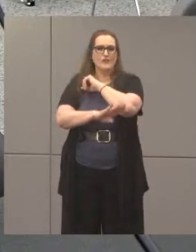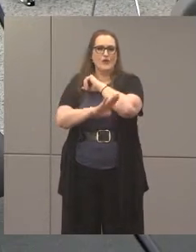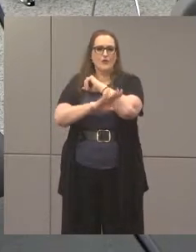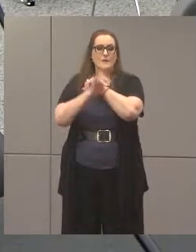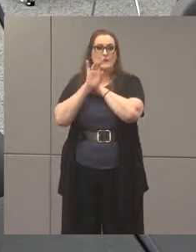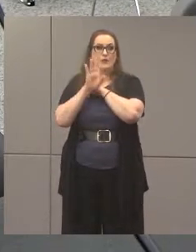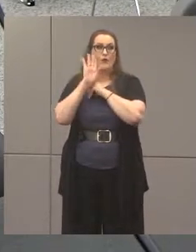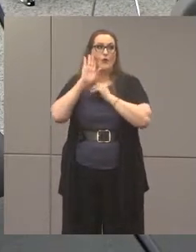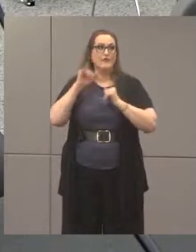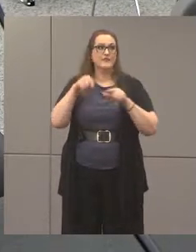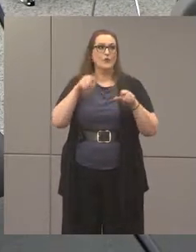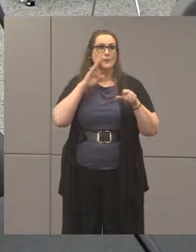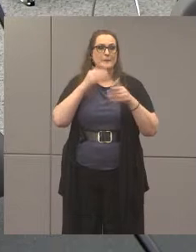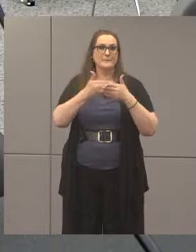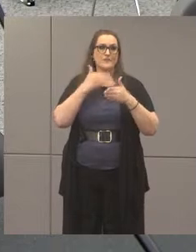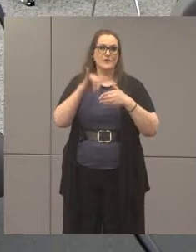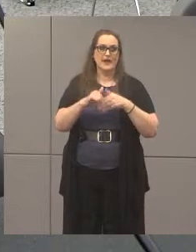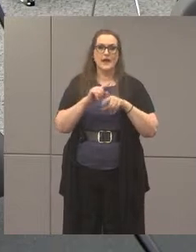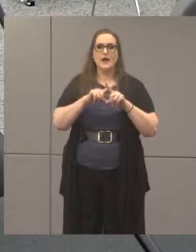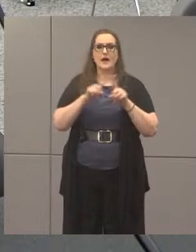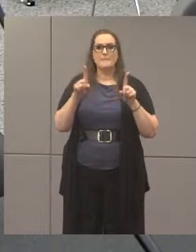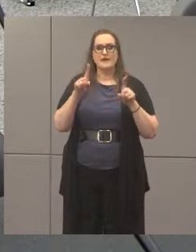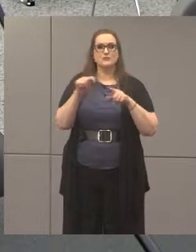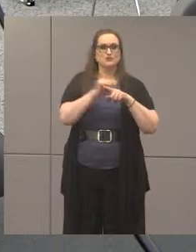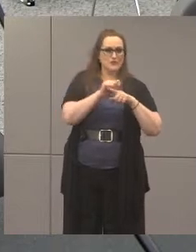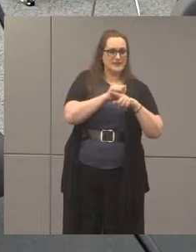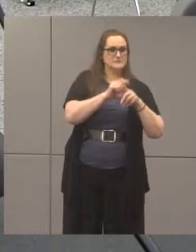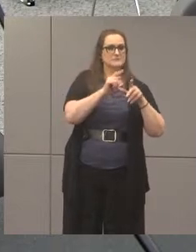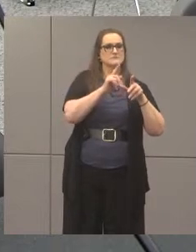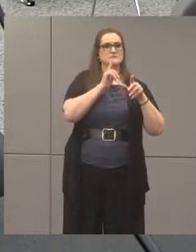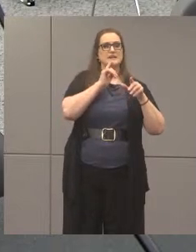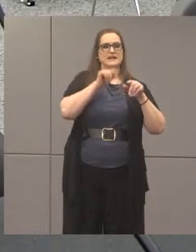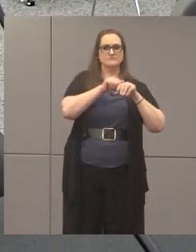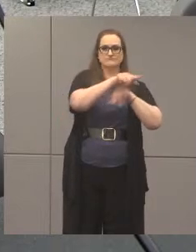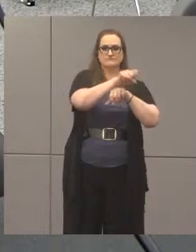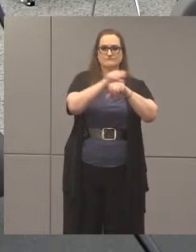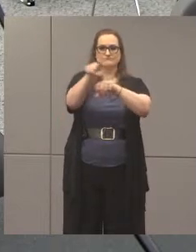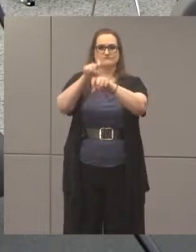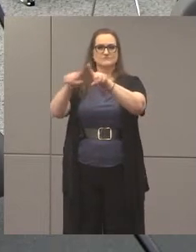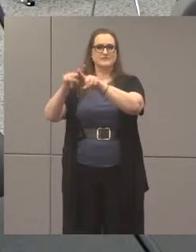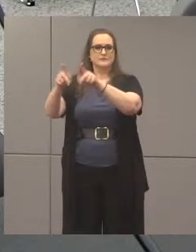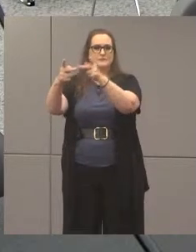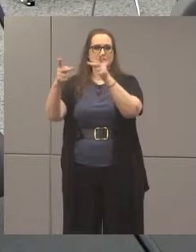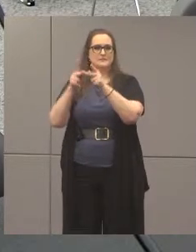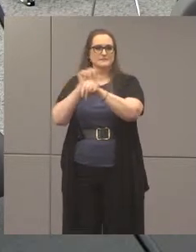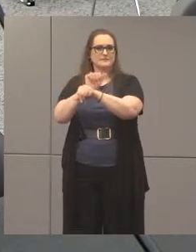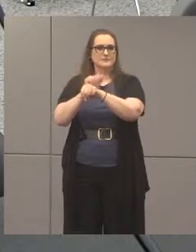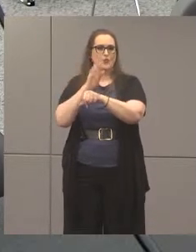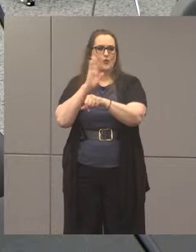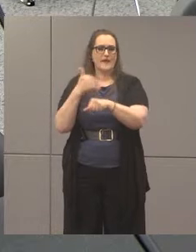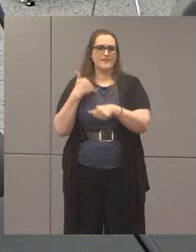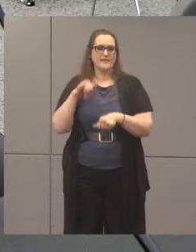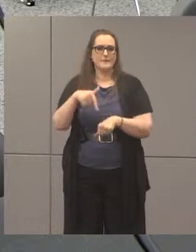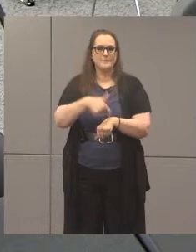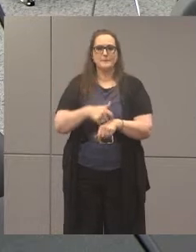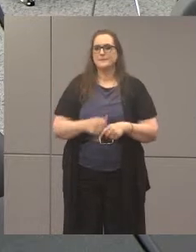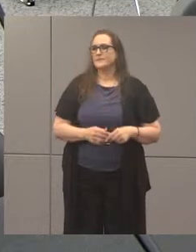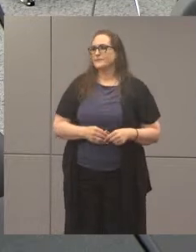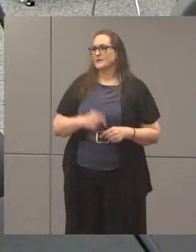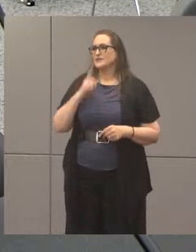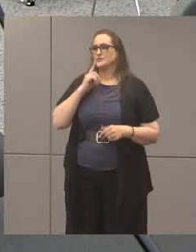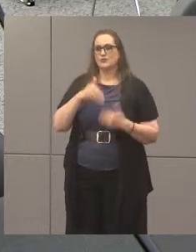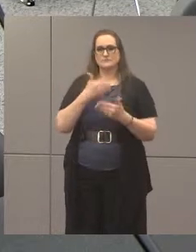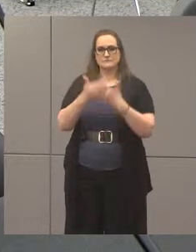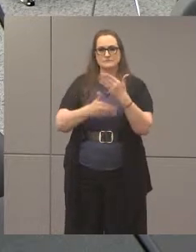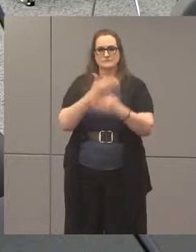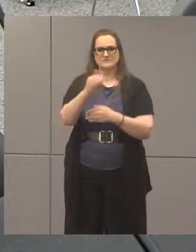here hopefully before then, but as far as trained and allocated to certain shifts, we'll have that by then. So Thank you. it is in the works.